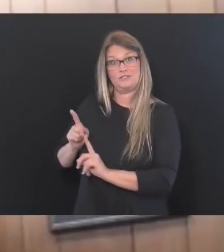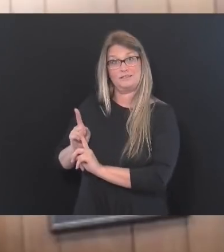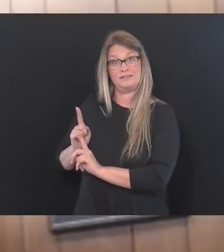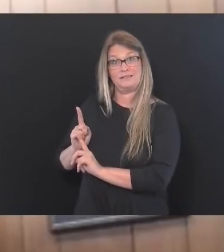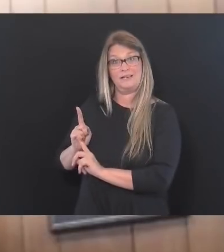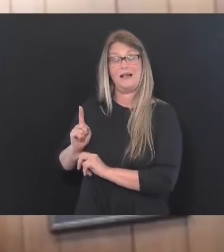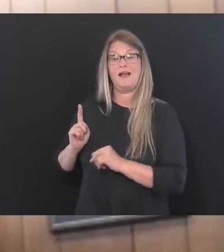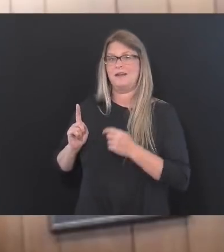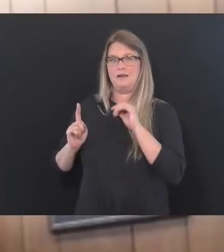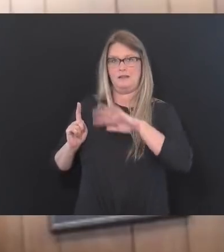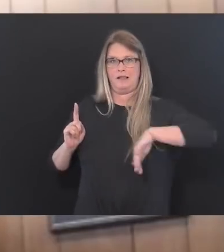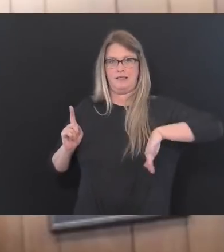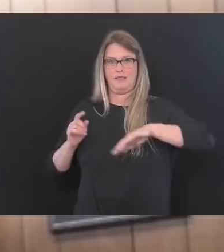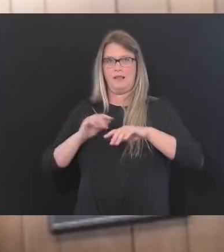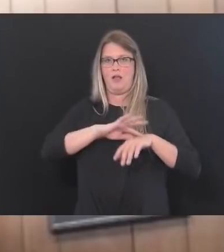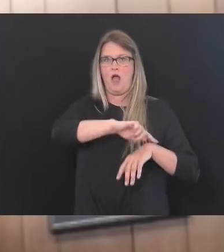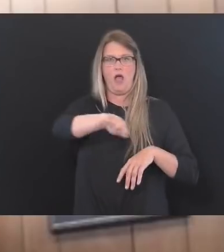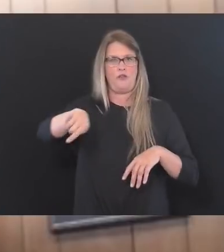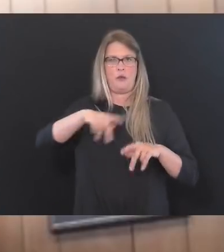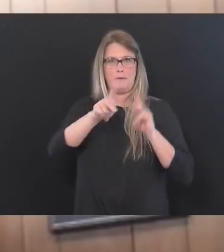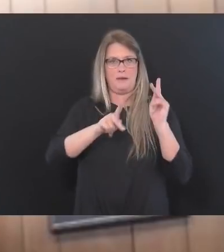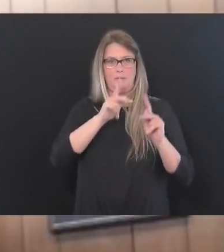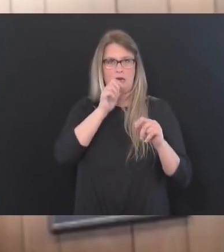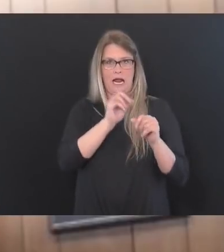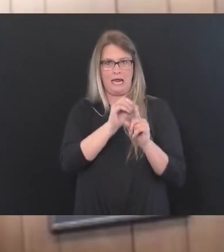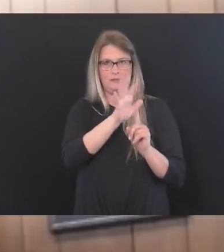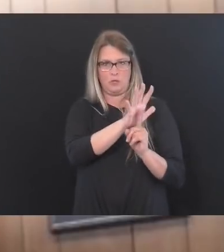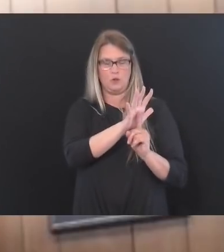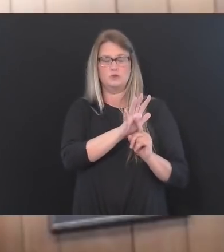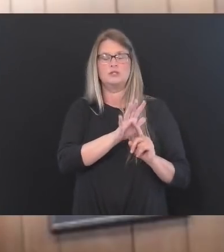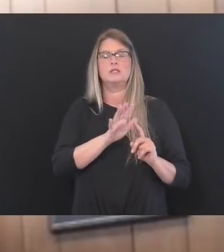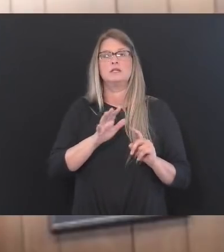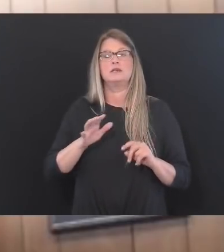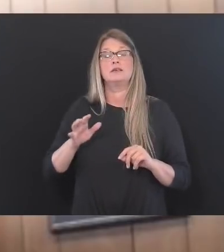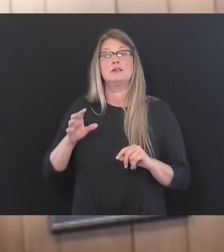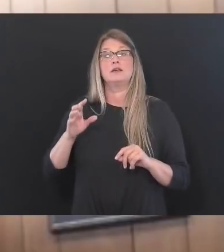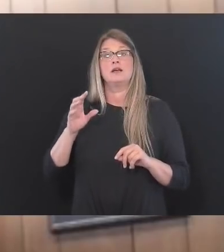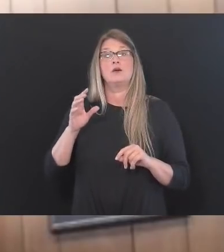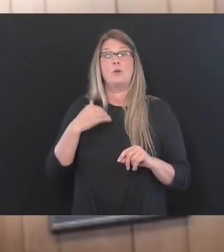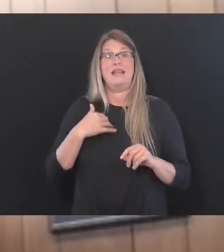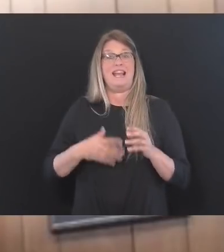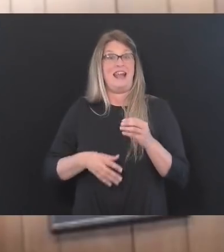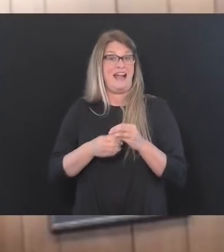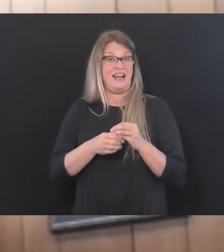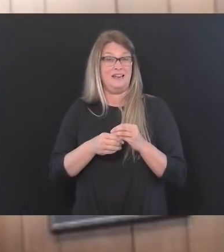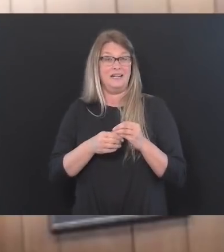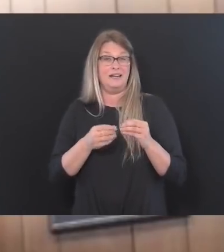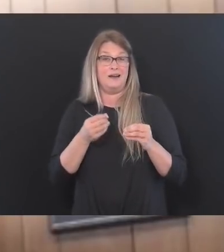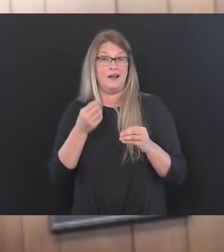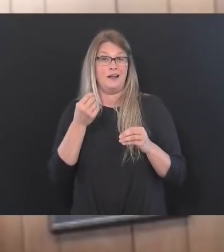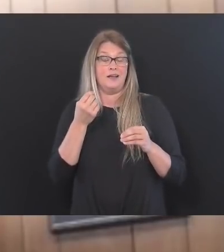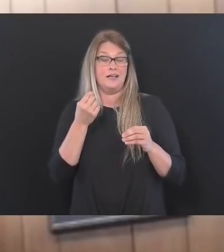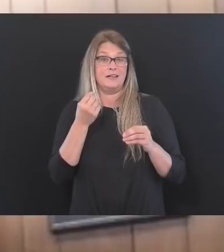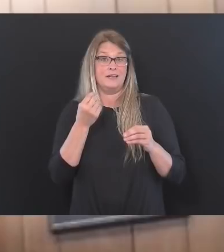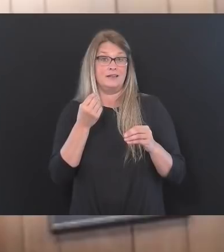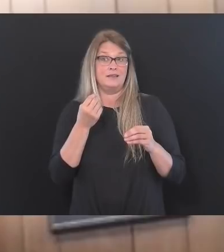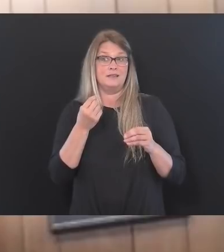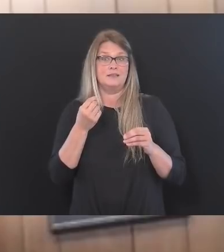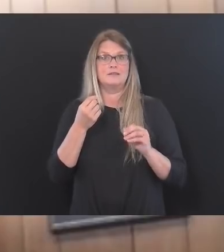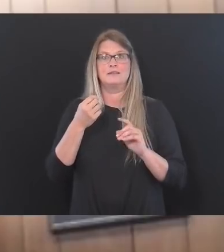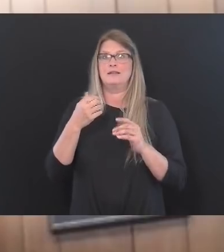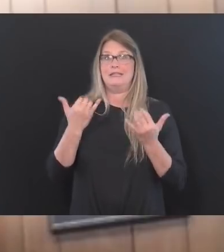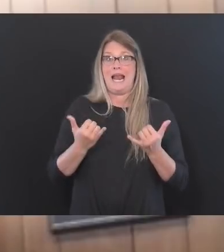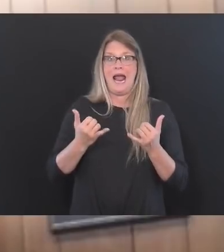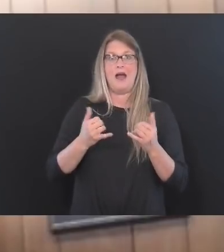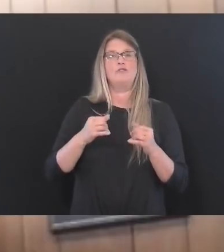morning, National Guard medical personnel also added an extra layer with taking temperatures as